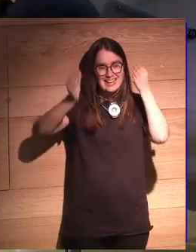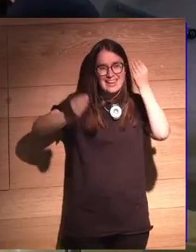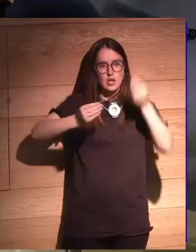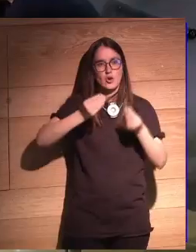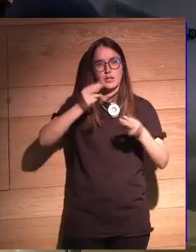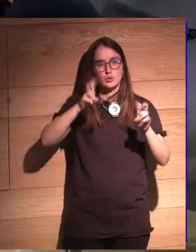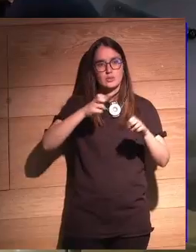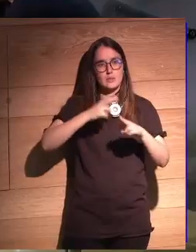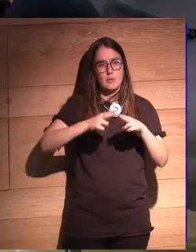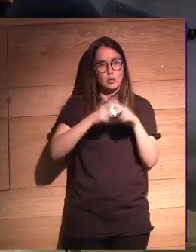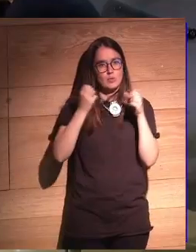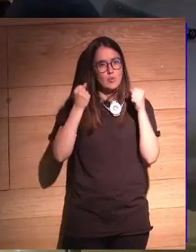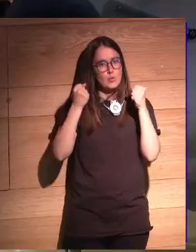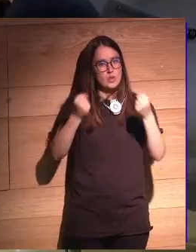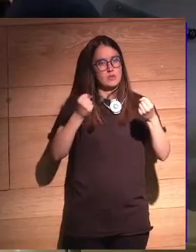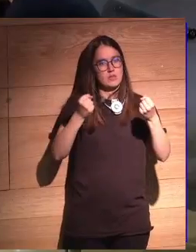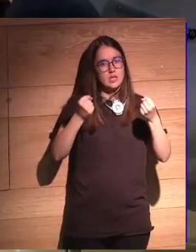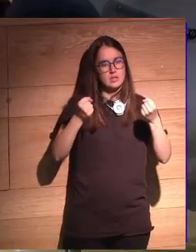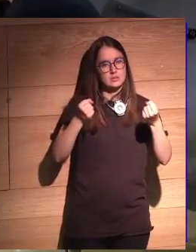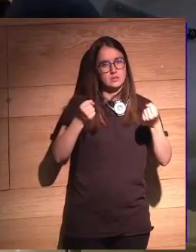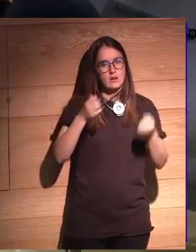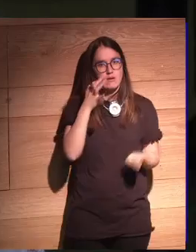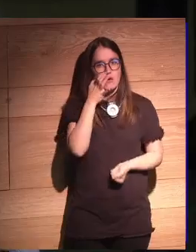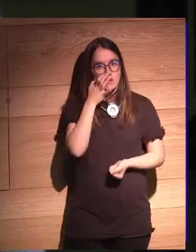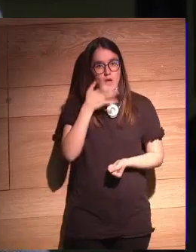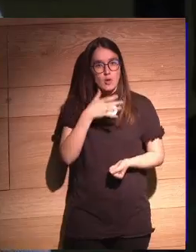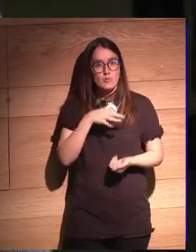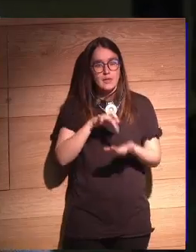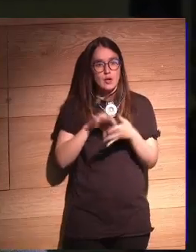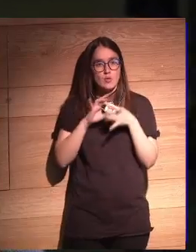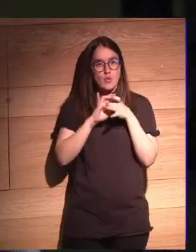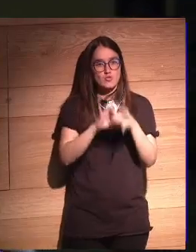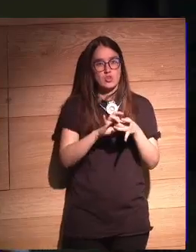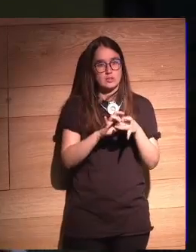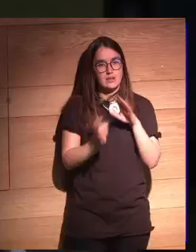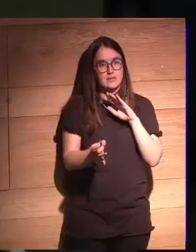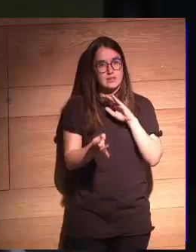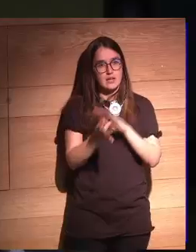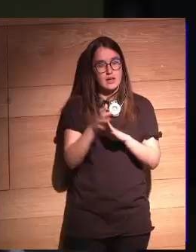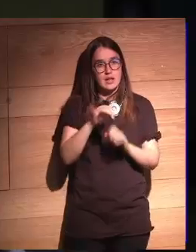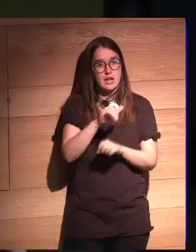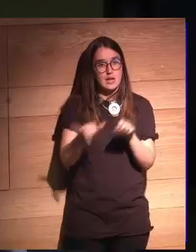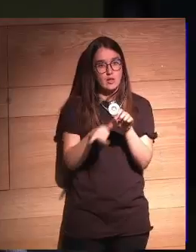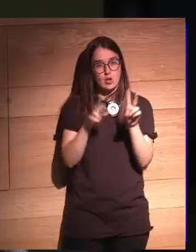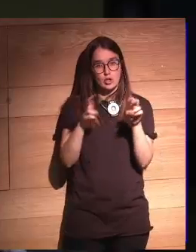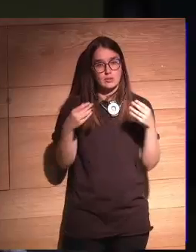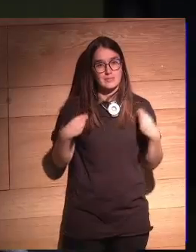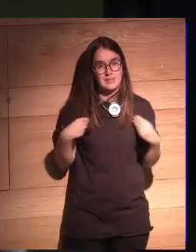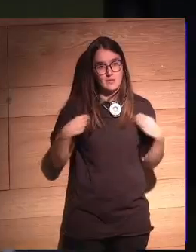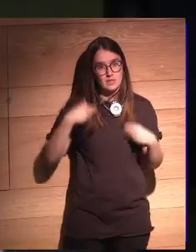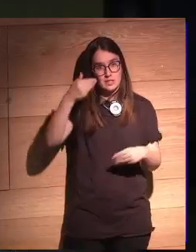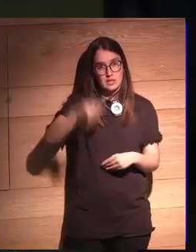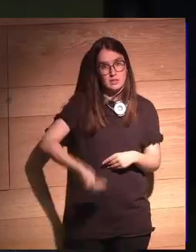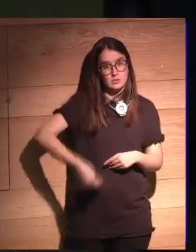there really could be a very strong alliance created around housing issues. I mean, part of the